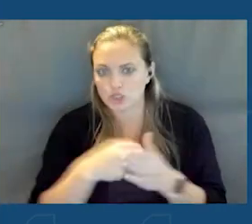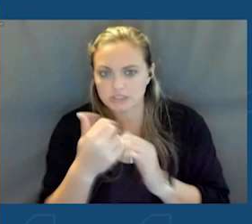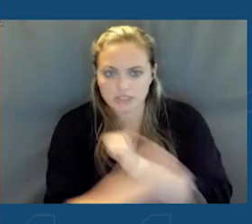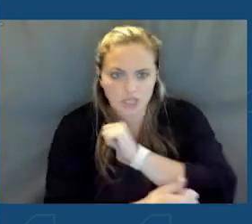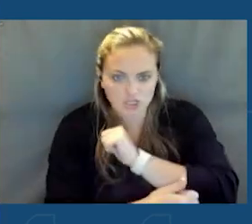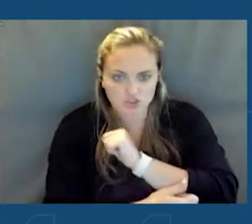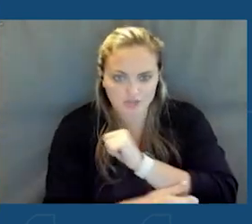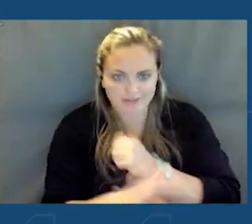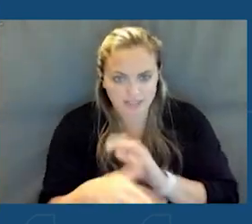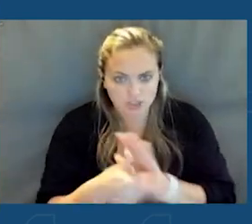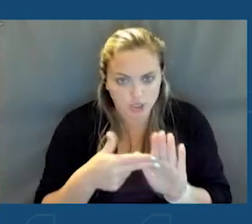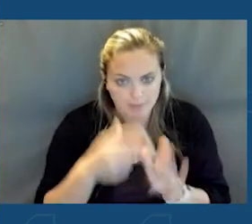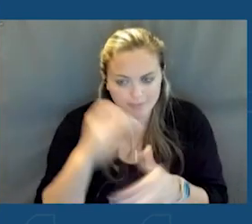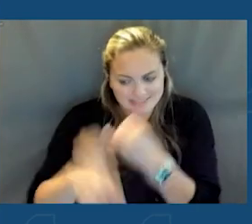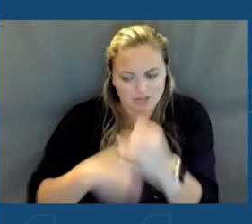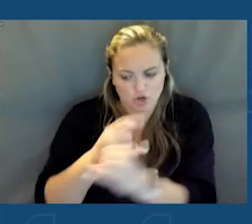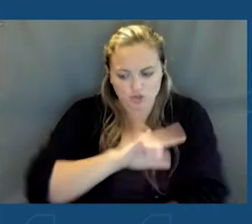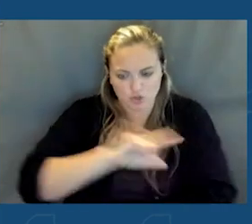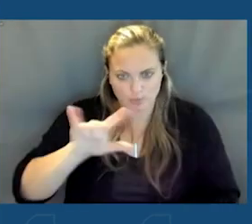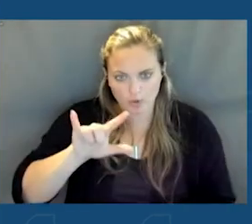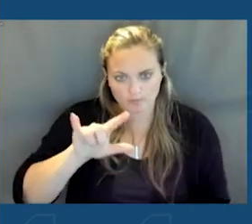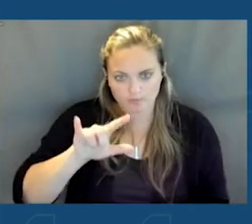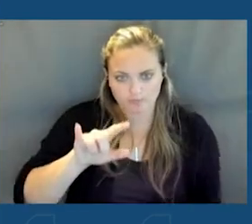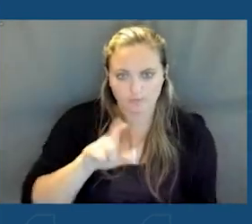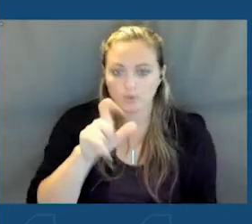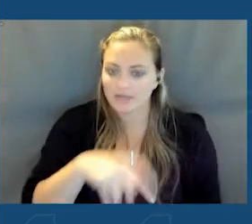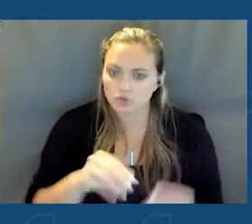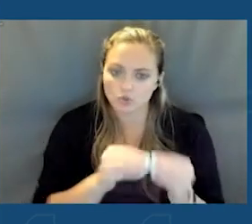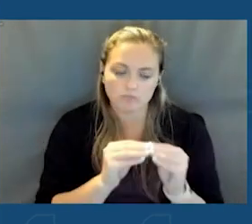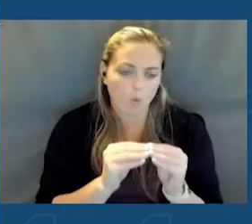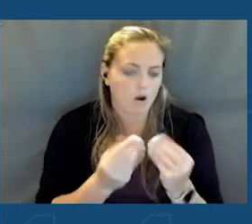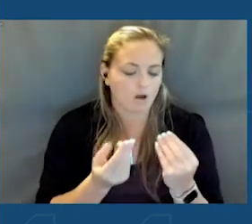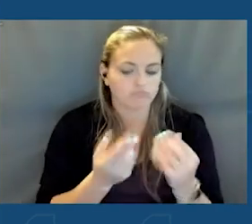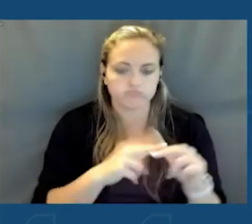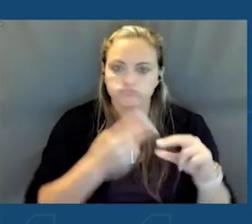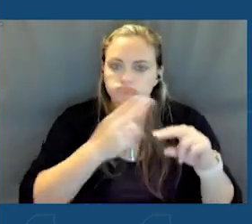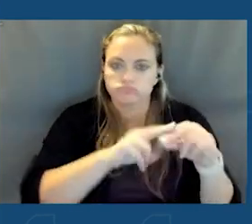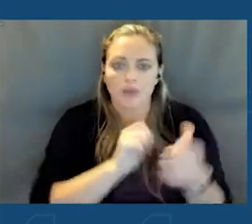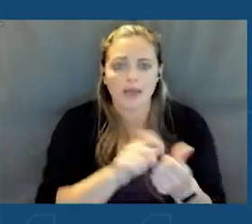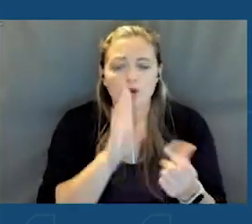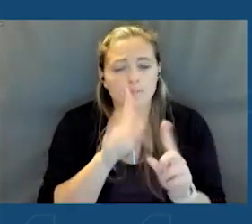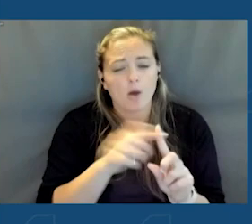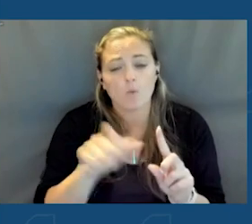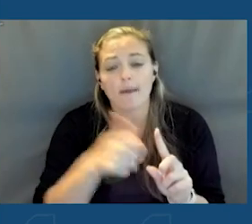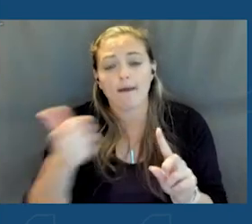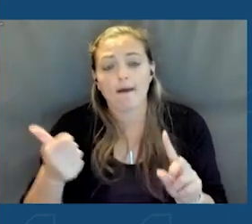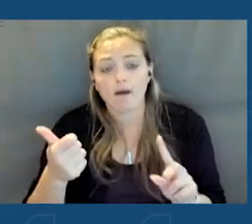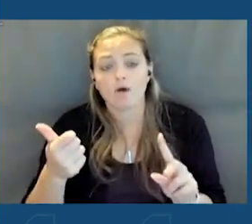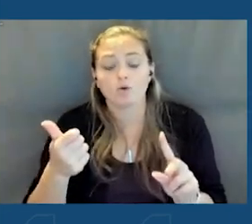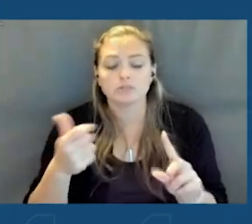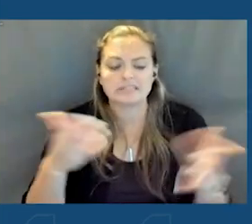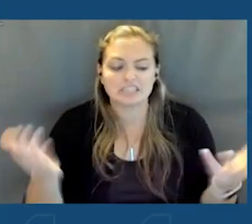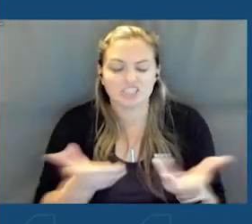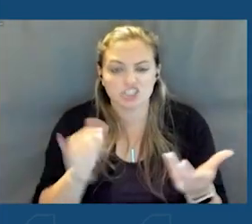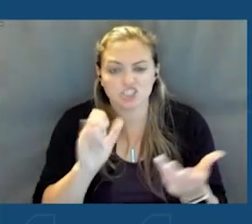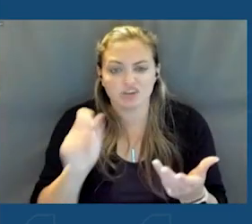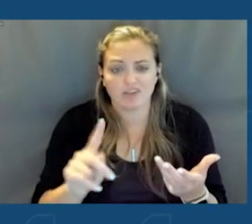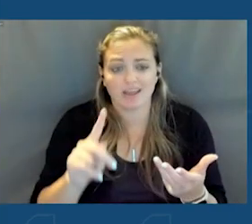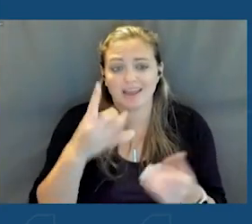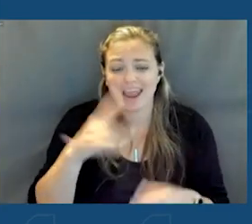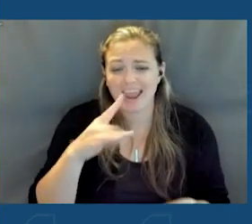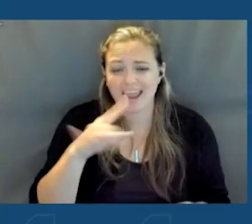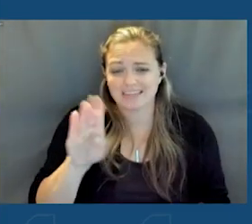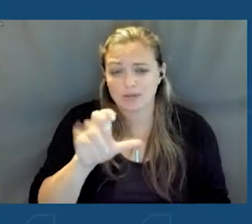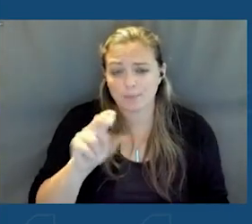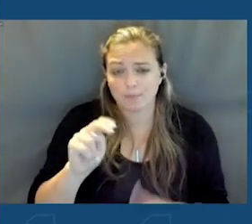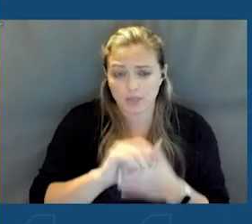name, but we're going to even do more. And I'm going to continue talking about what we're doing elsewhere on this, on these grounds. $18 billion